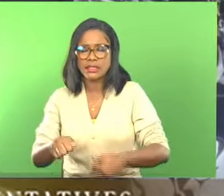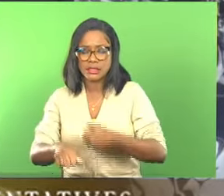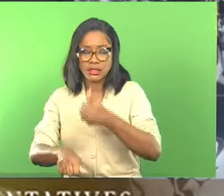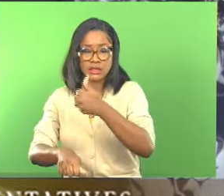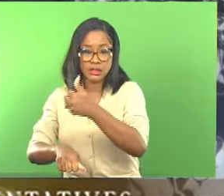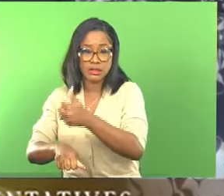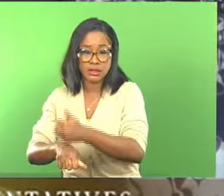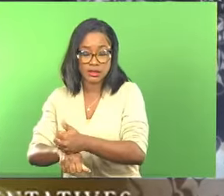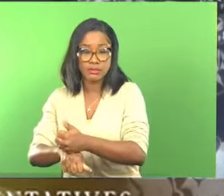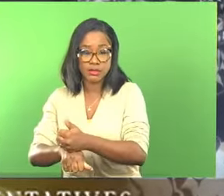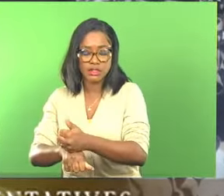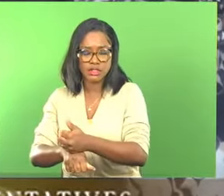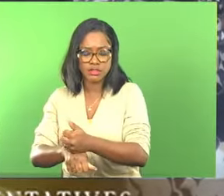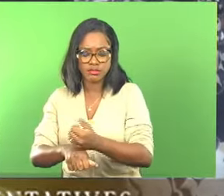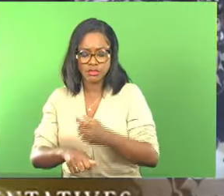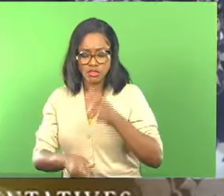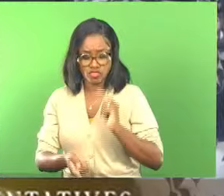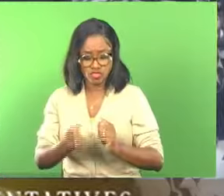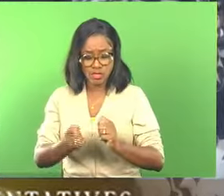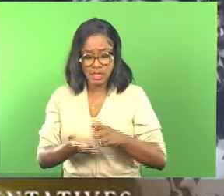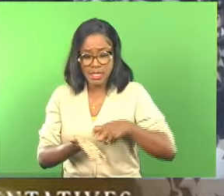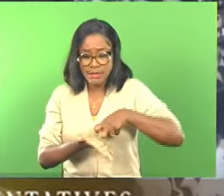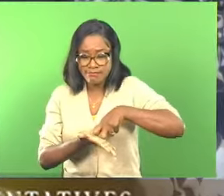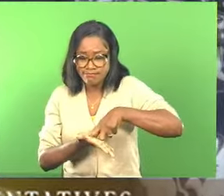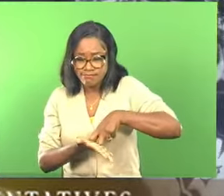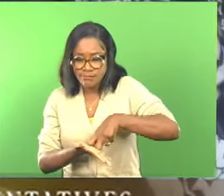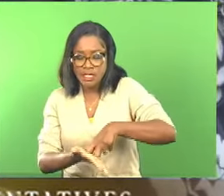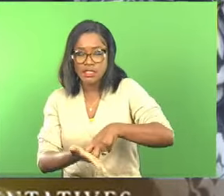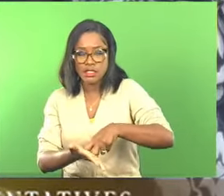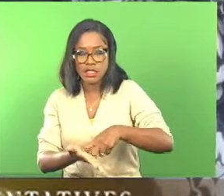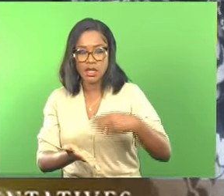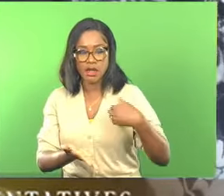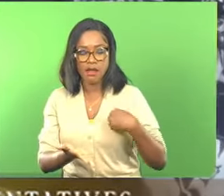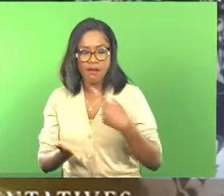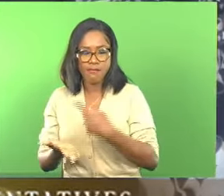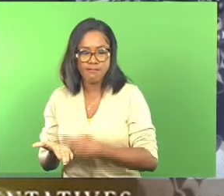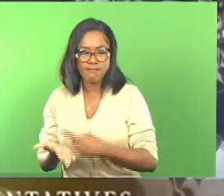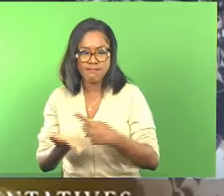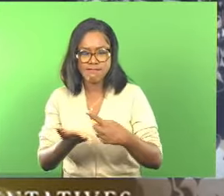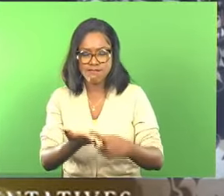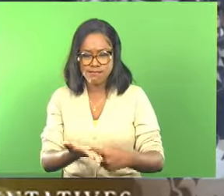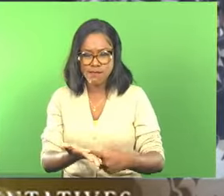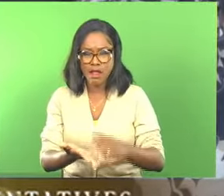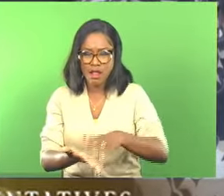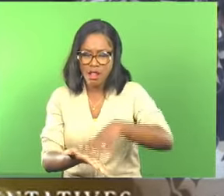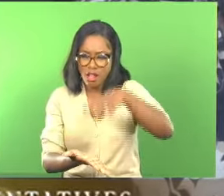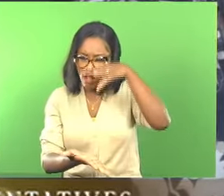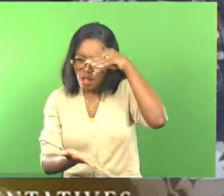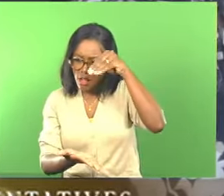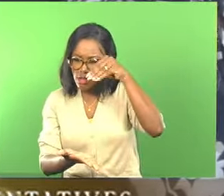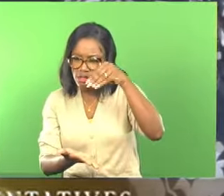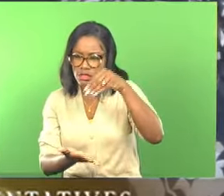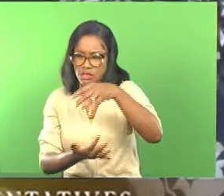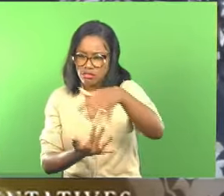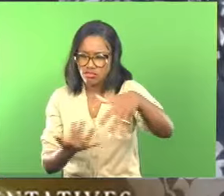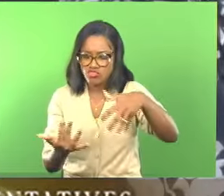our dedication to dialogue, mutual learning,